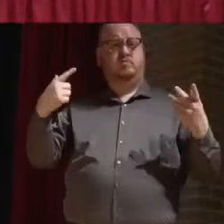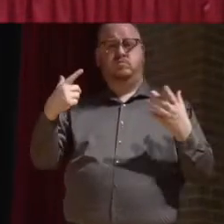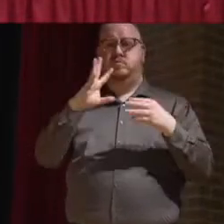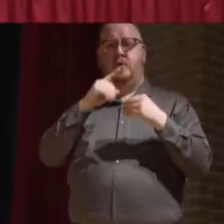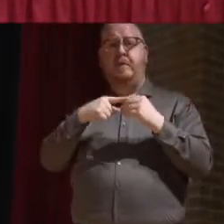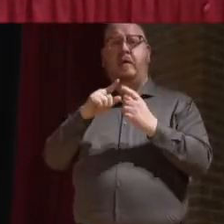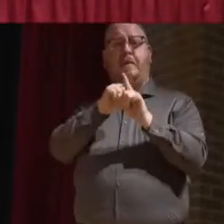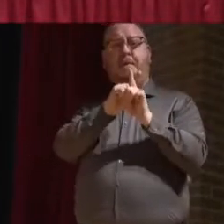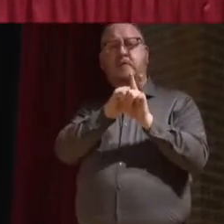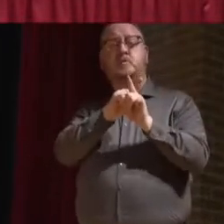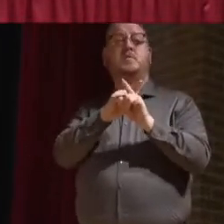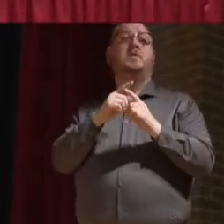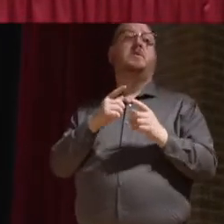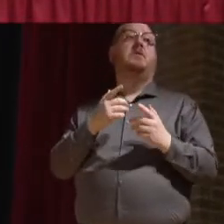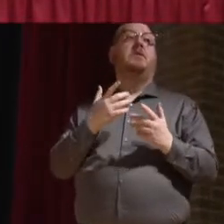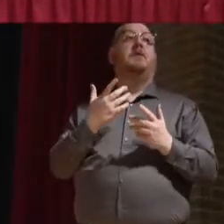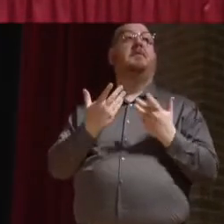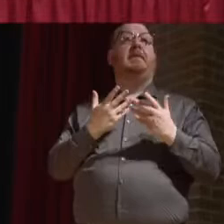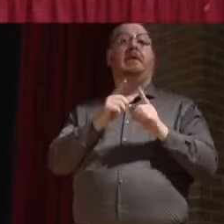people volunteering,